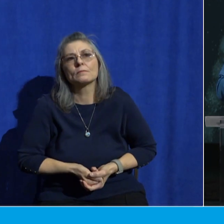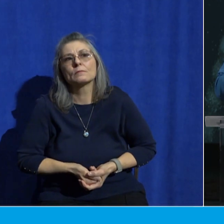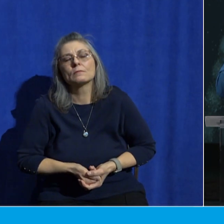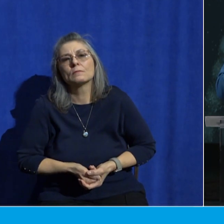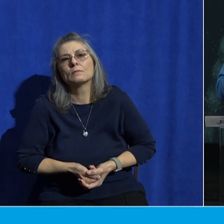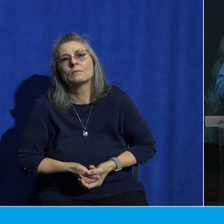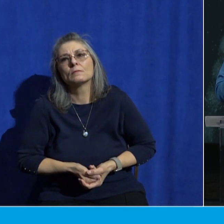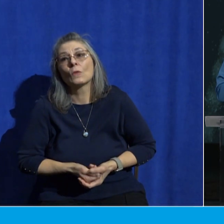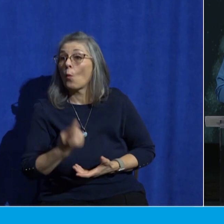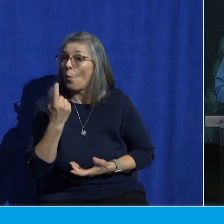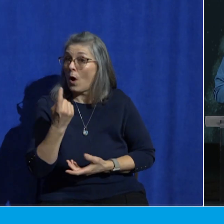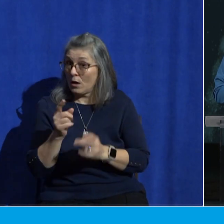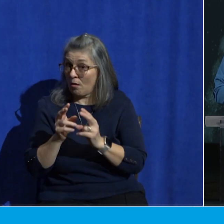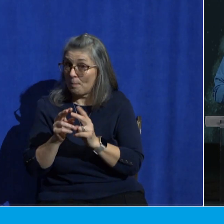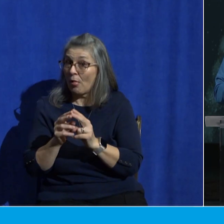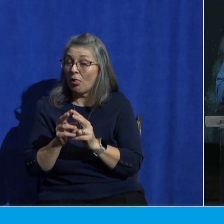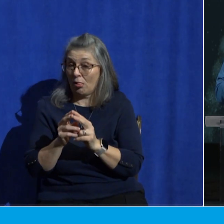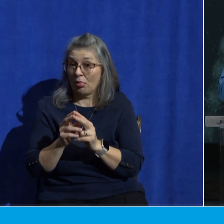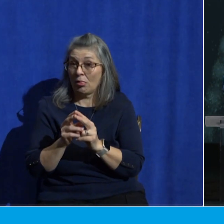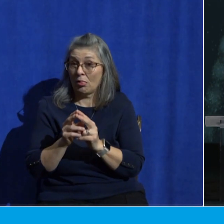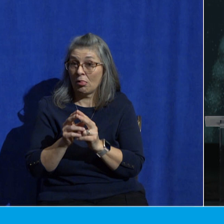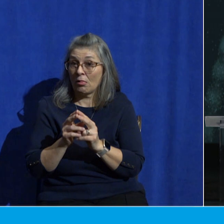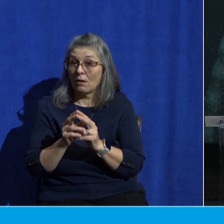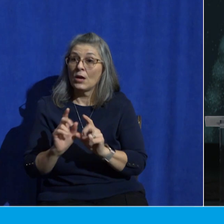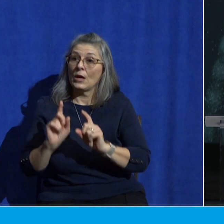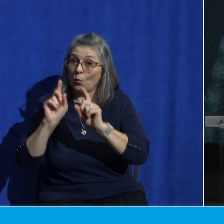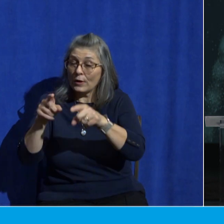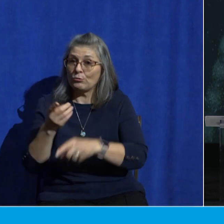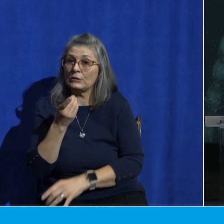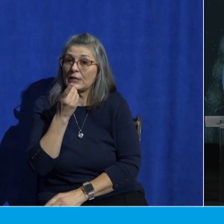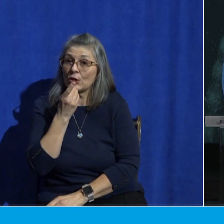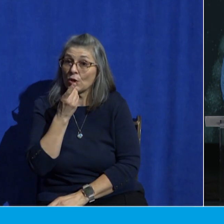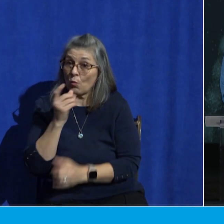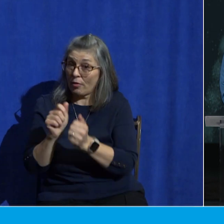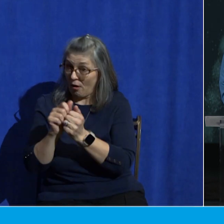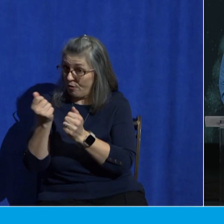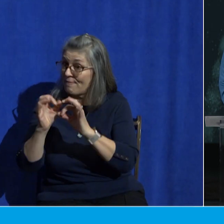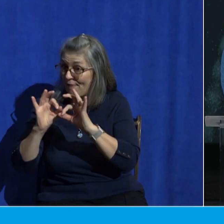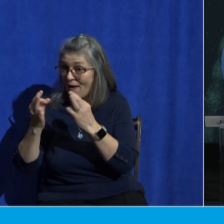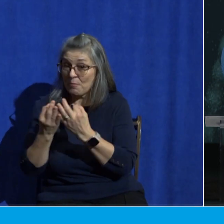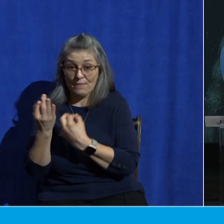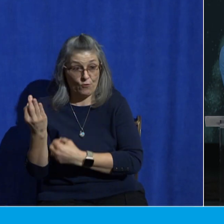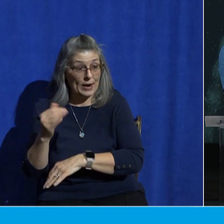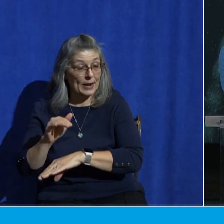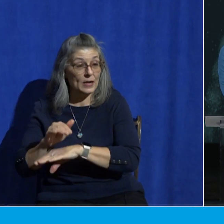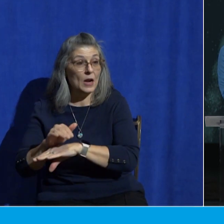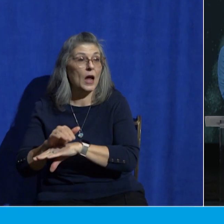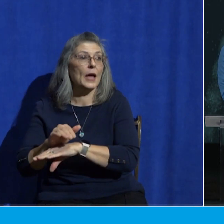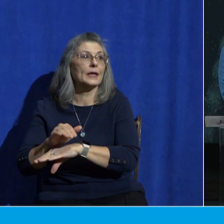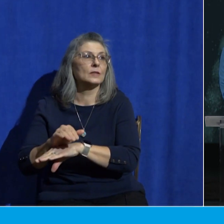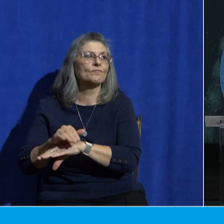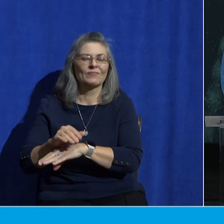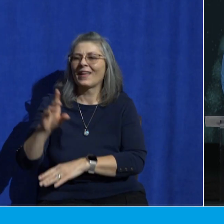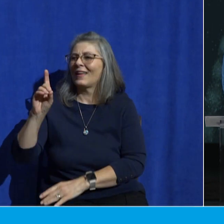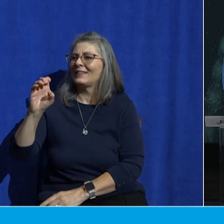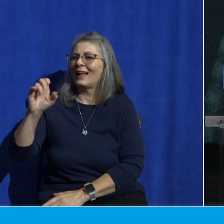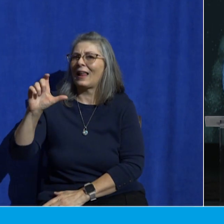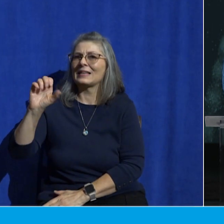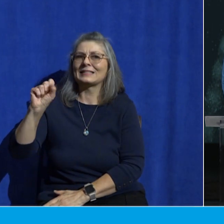there was one couple who went to dinner with another family on Friday night, the De Los Santos family.